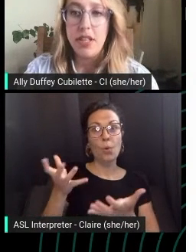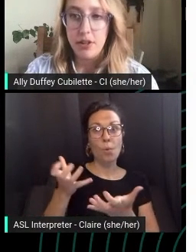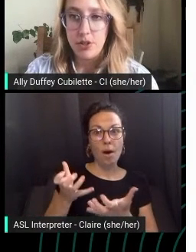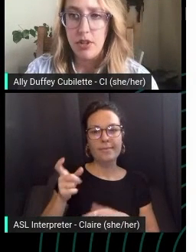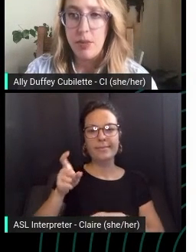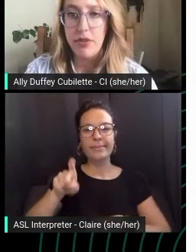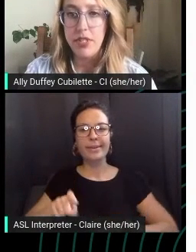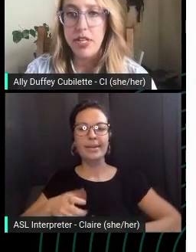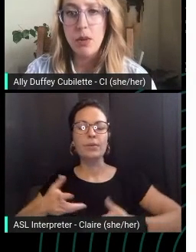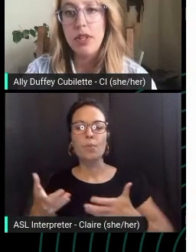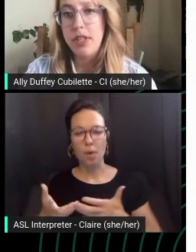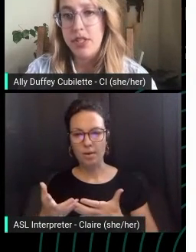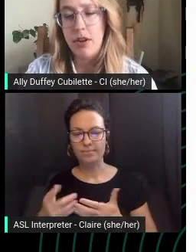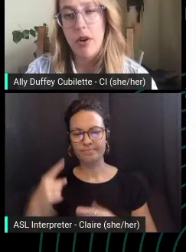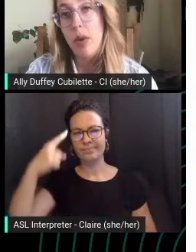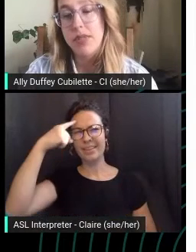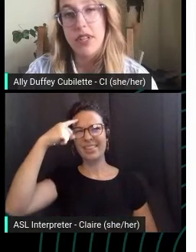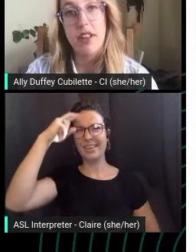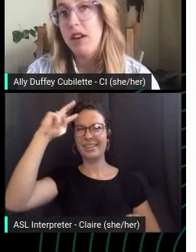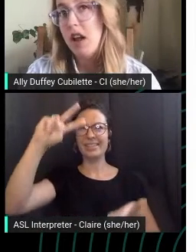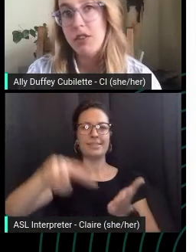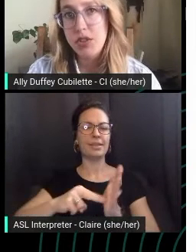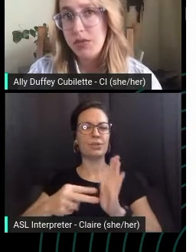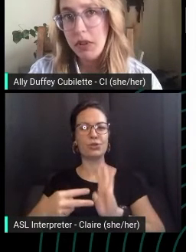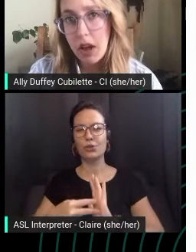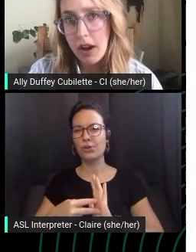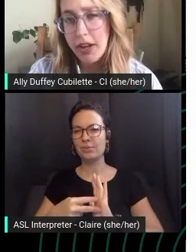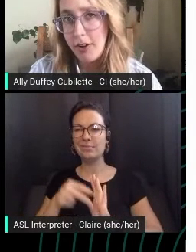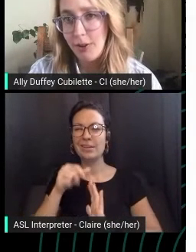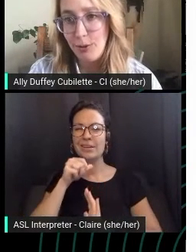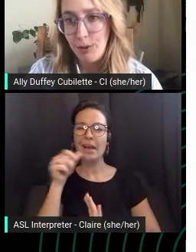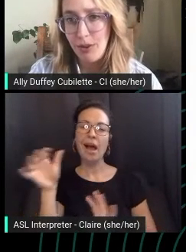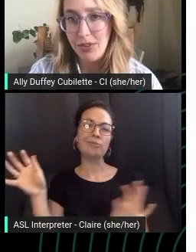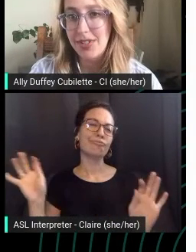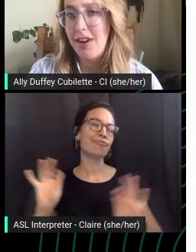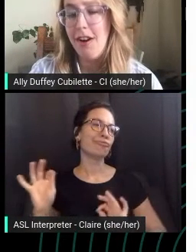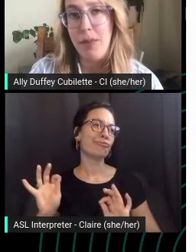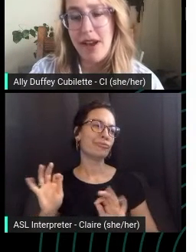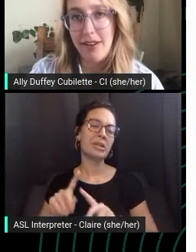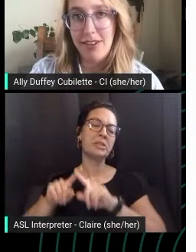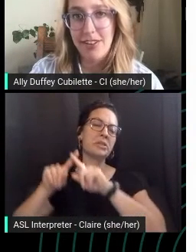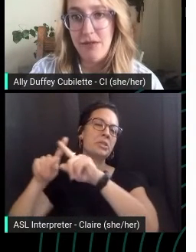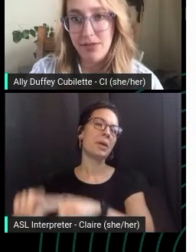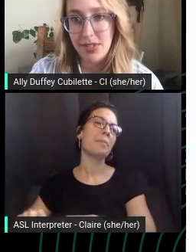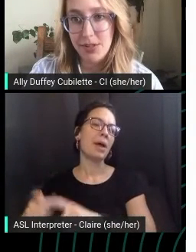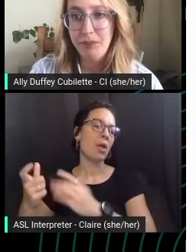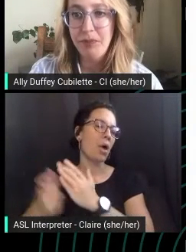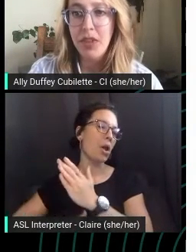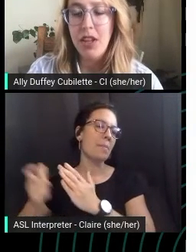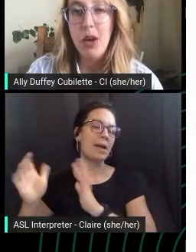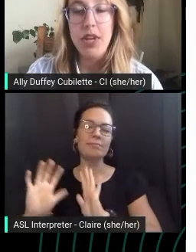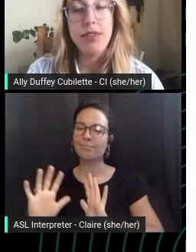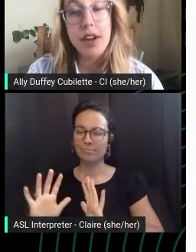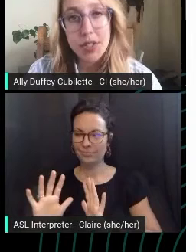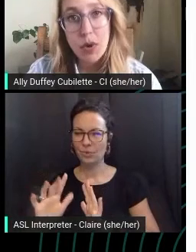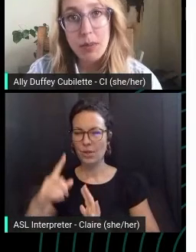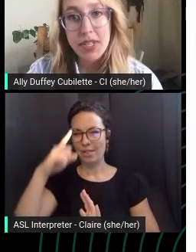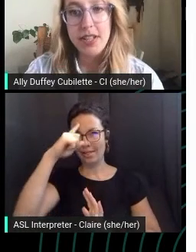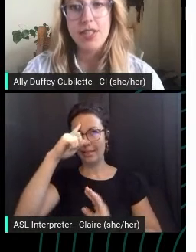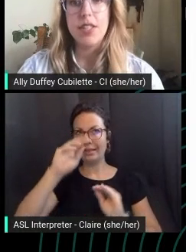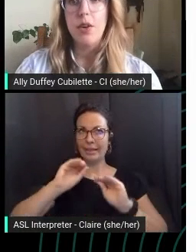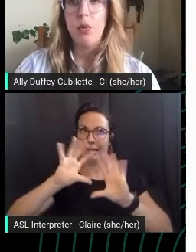to be intentional about the data we're collecting on our website and not just rely on Google's automatic events. We have